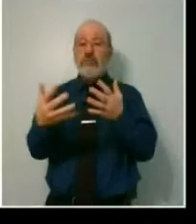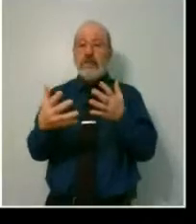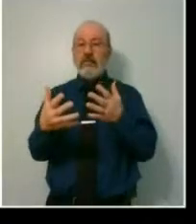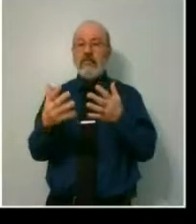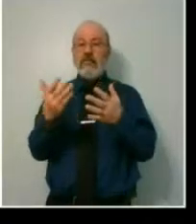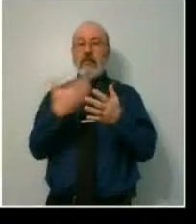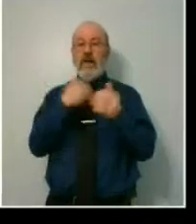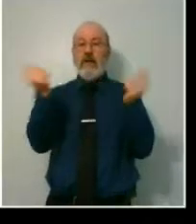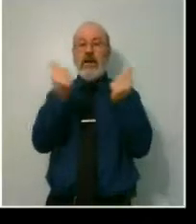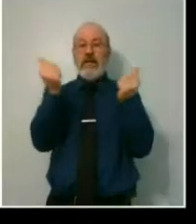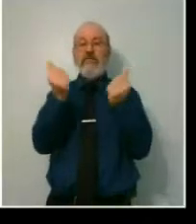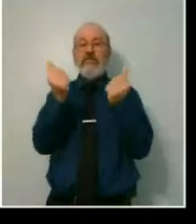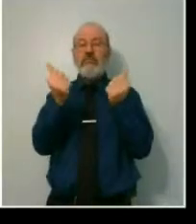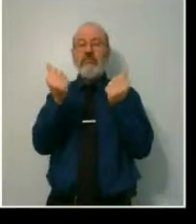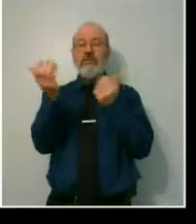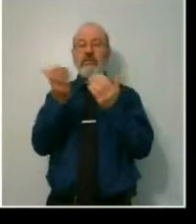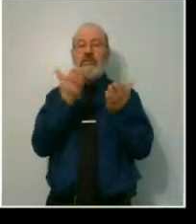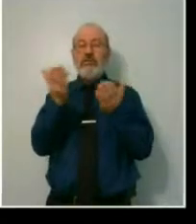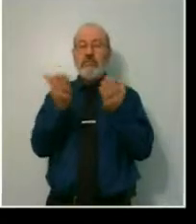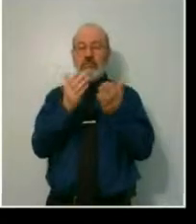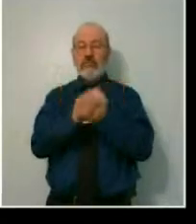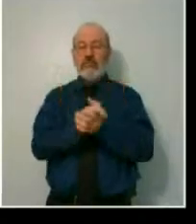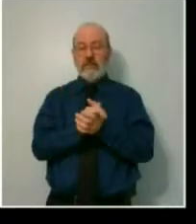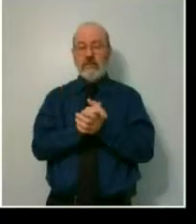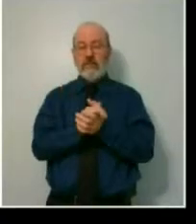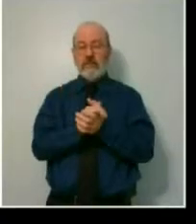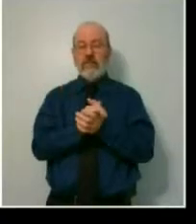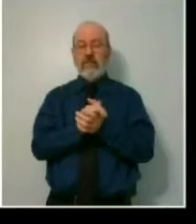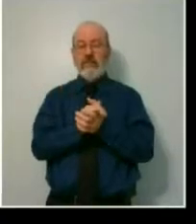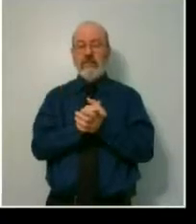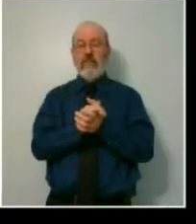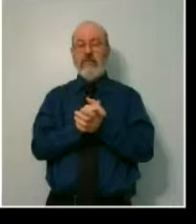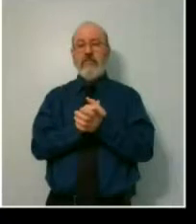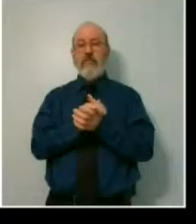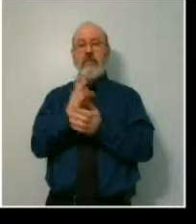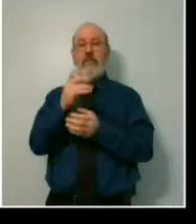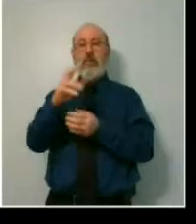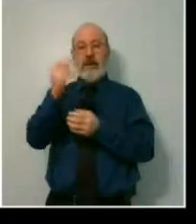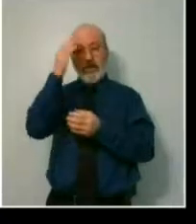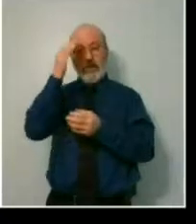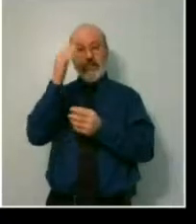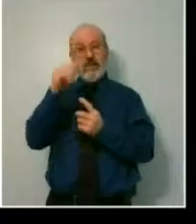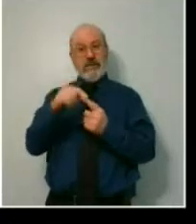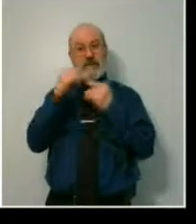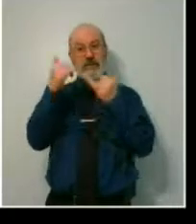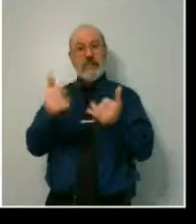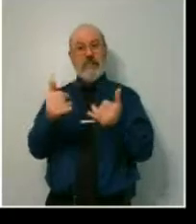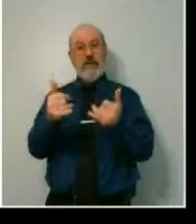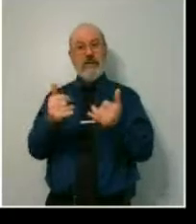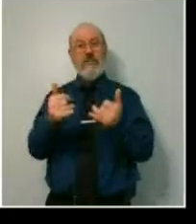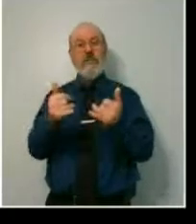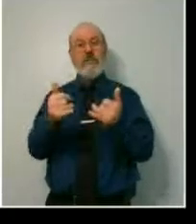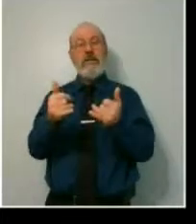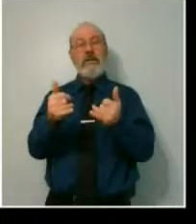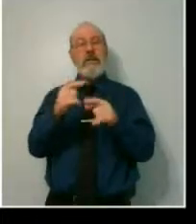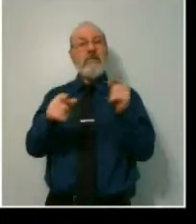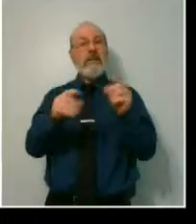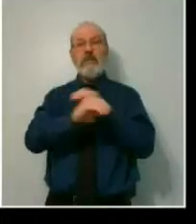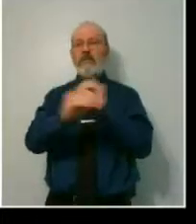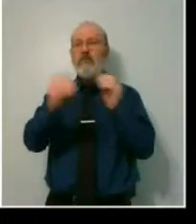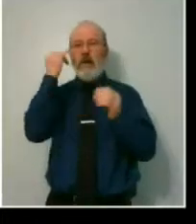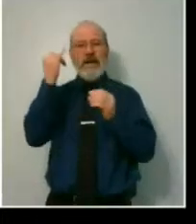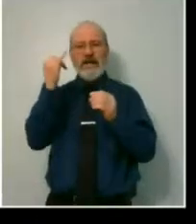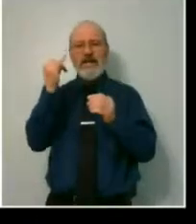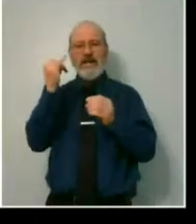anniversary celebration. Brian knows he'll be getting a special award, but has no idea what the award